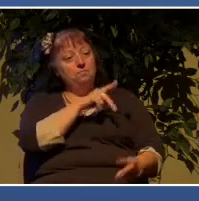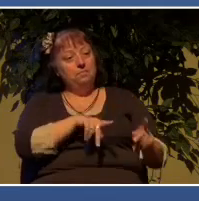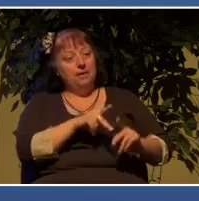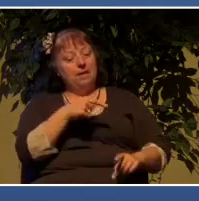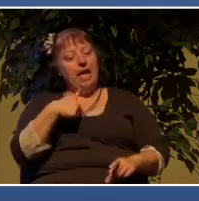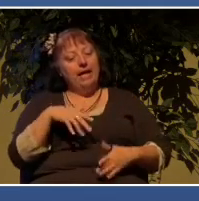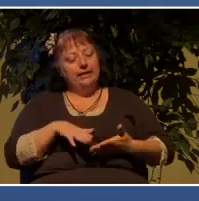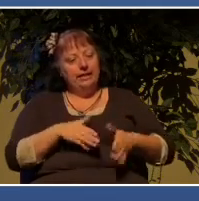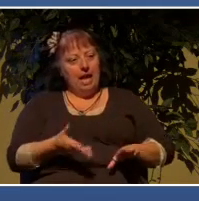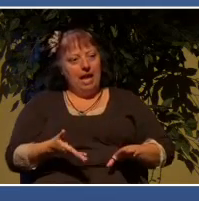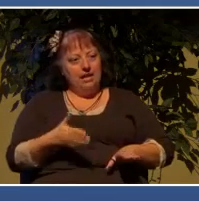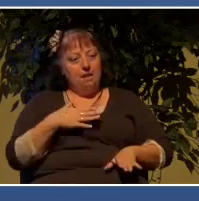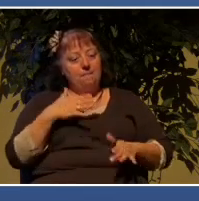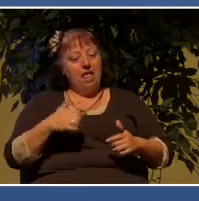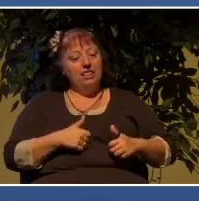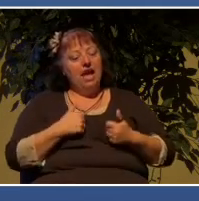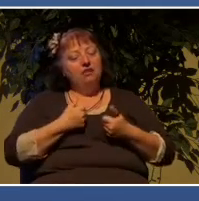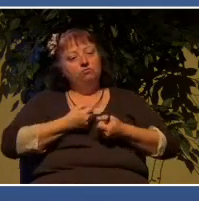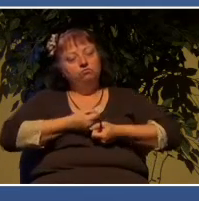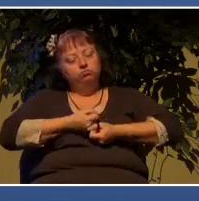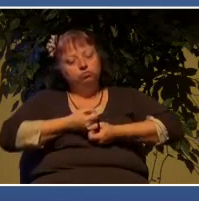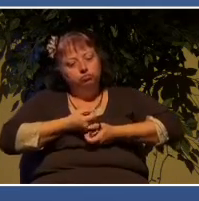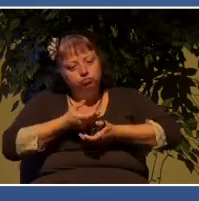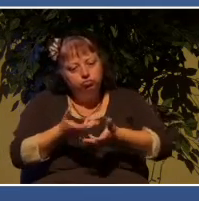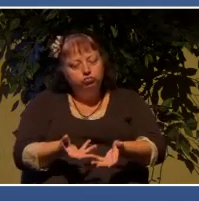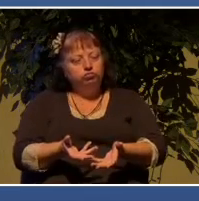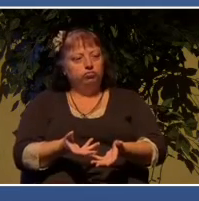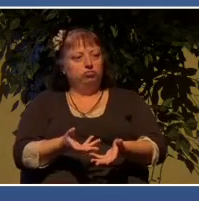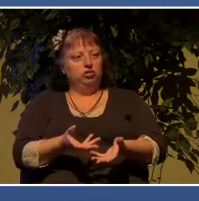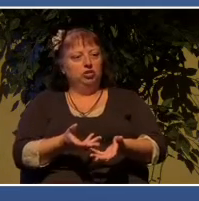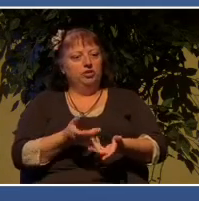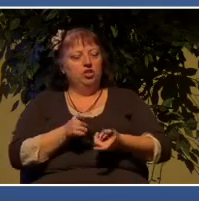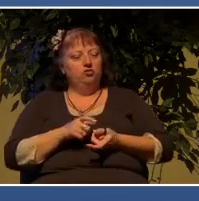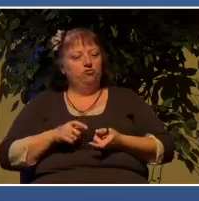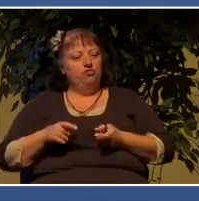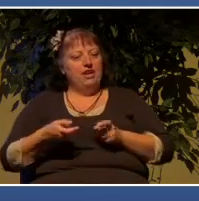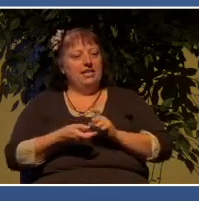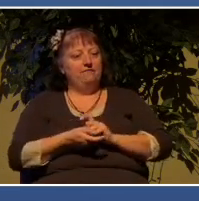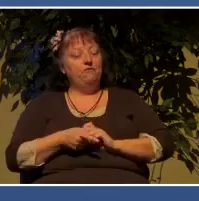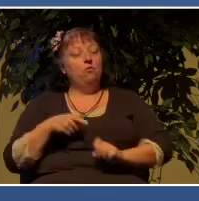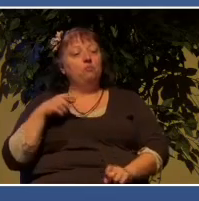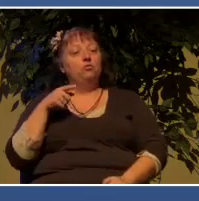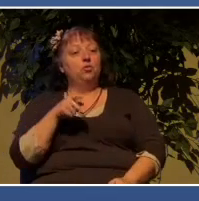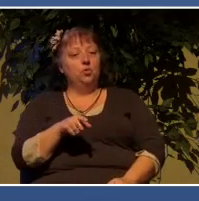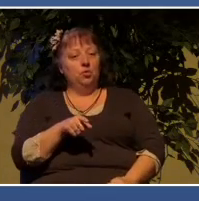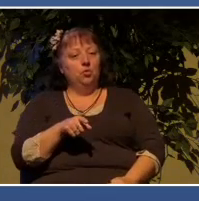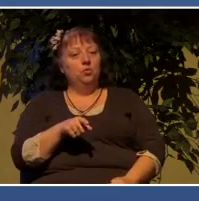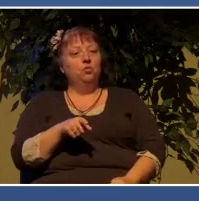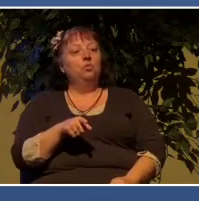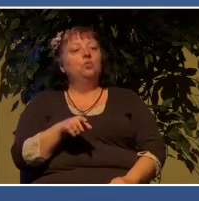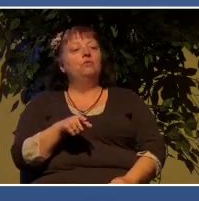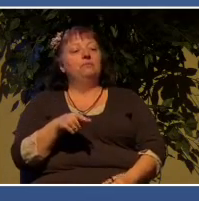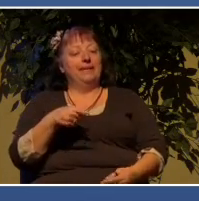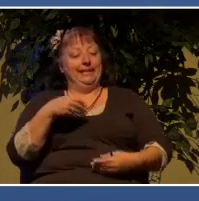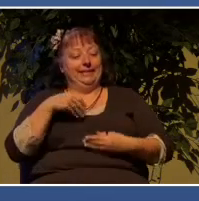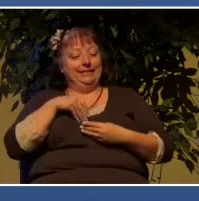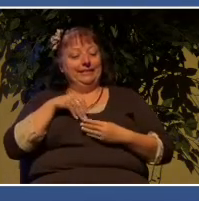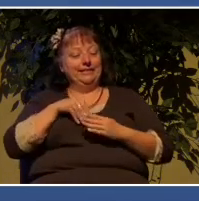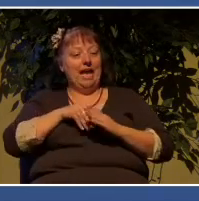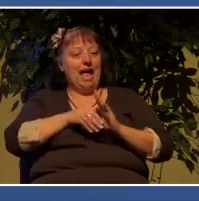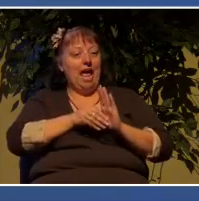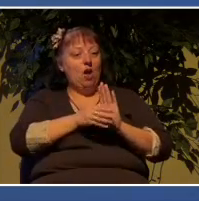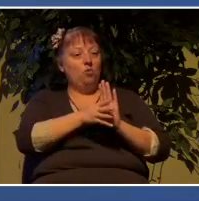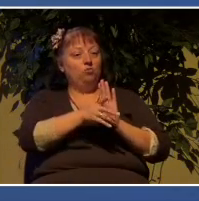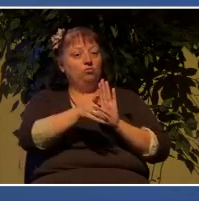life to transform you and them from the inside out so that together you could be a reflection